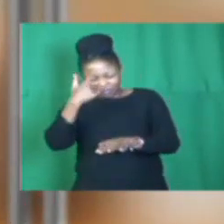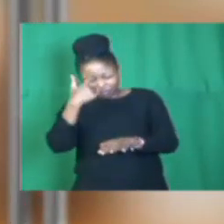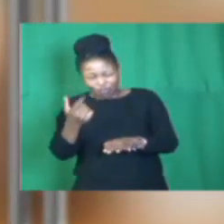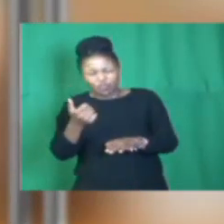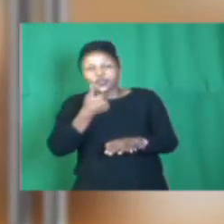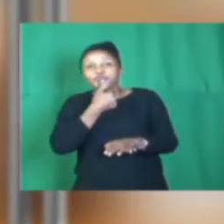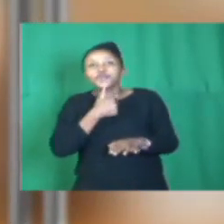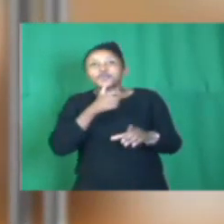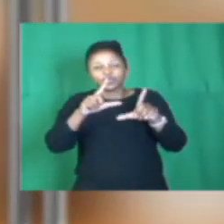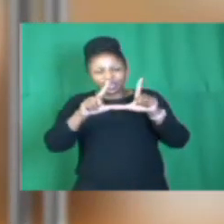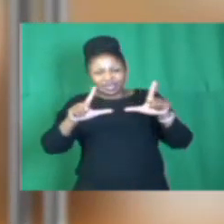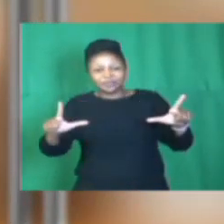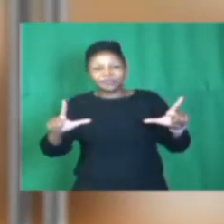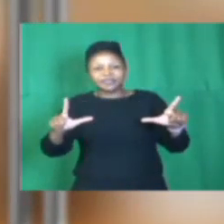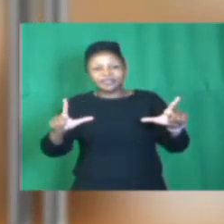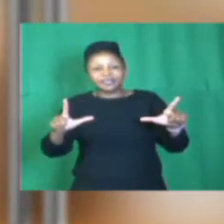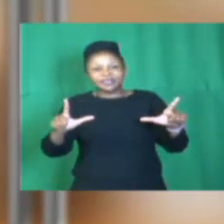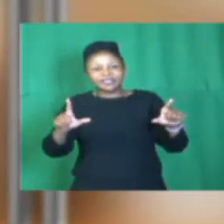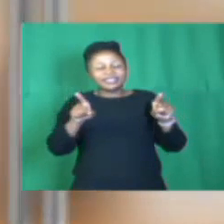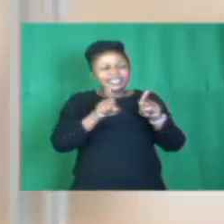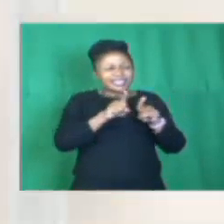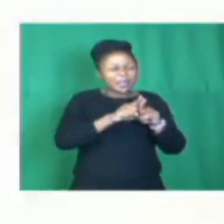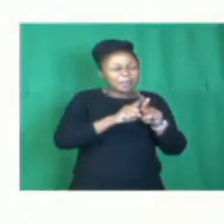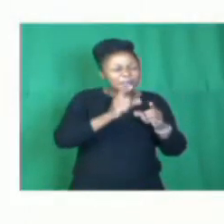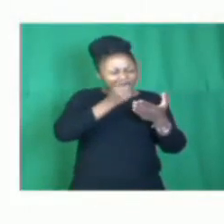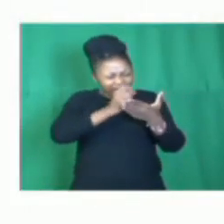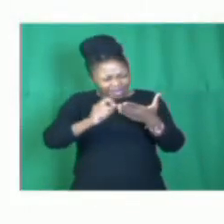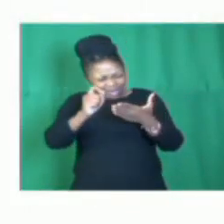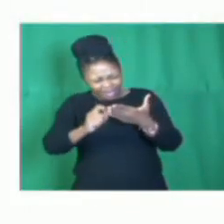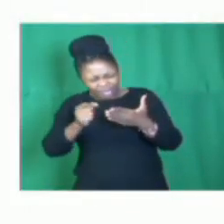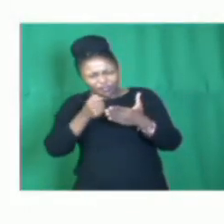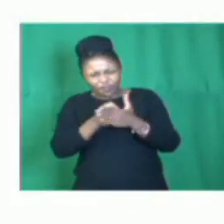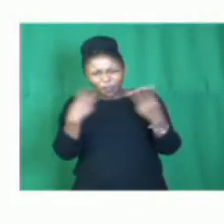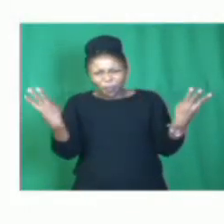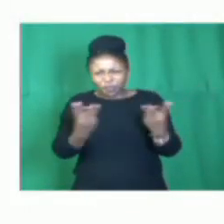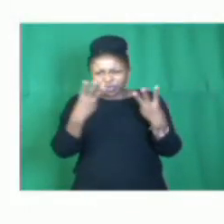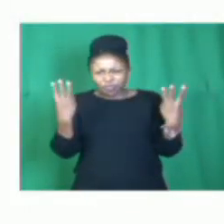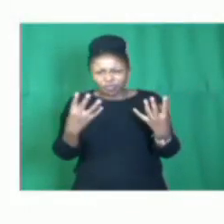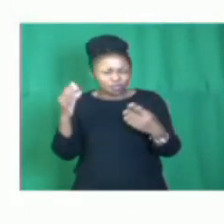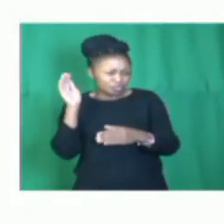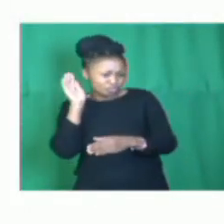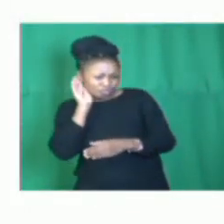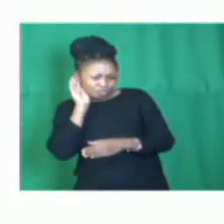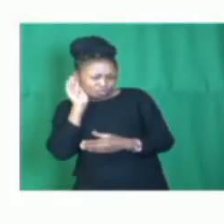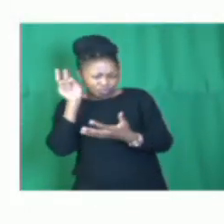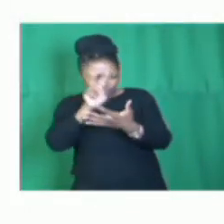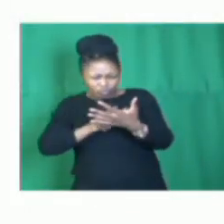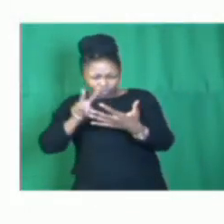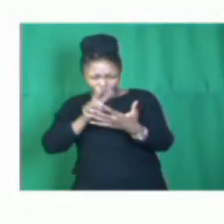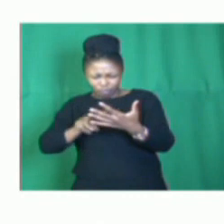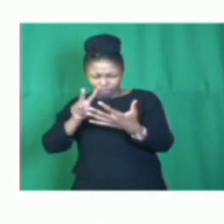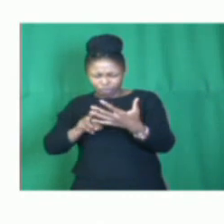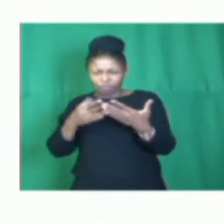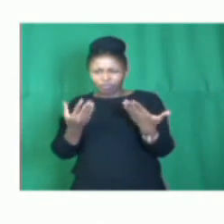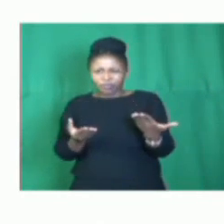appropriate to a given audience and context. They are also expected to order and present ideas in